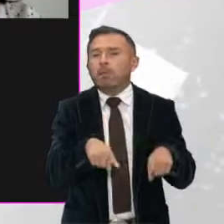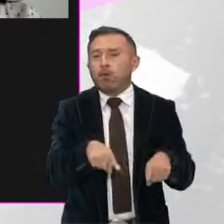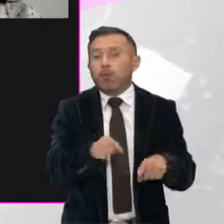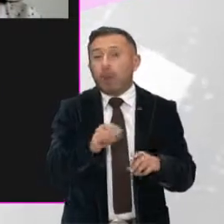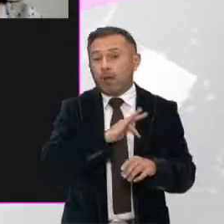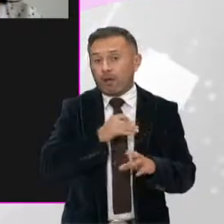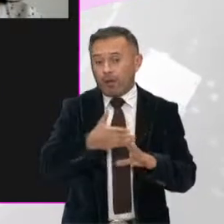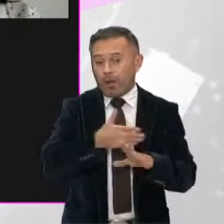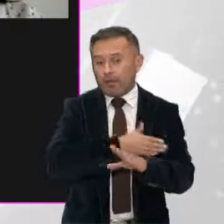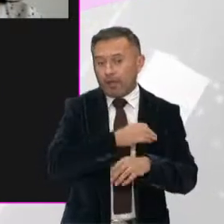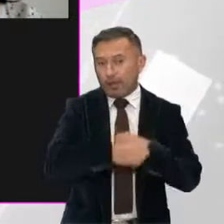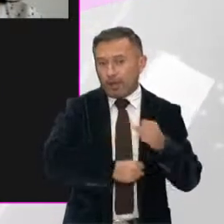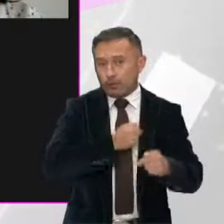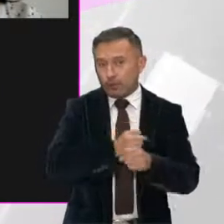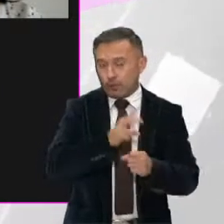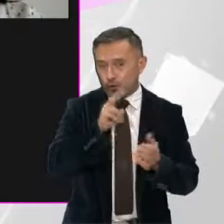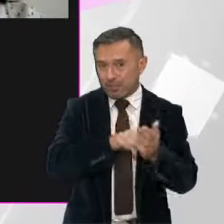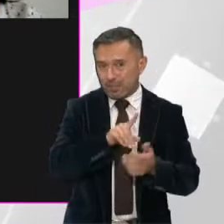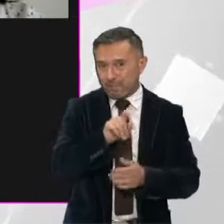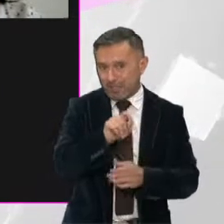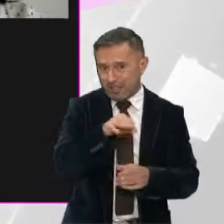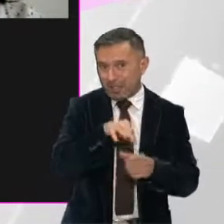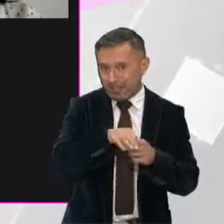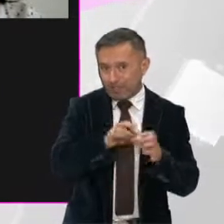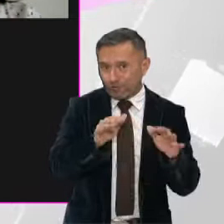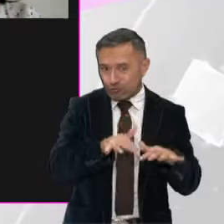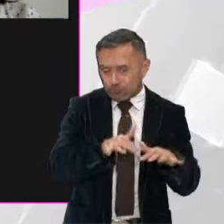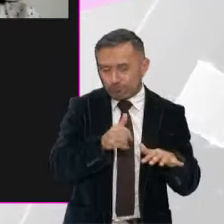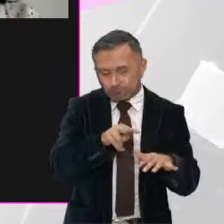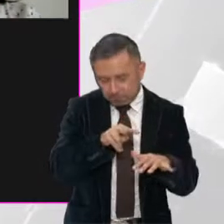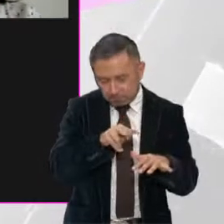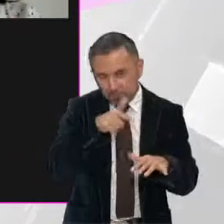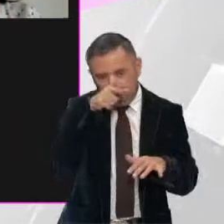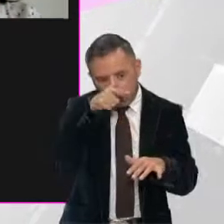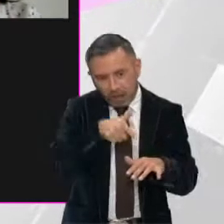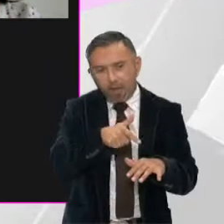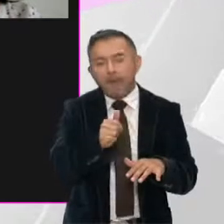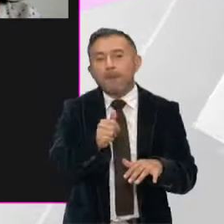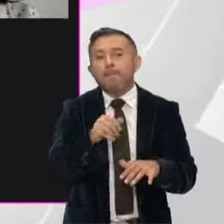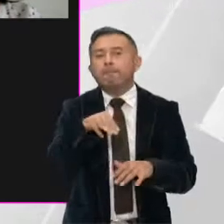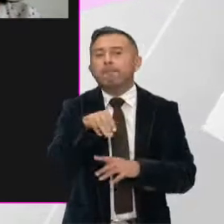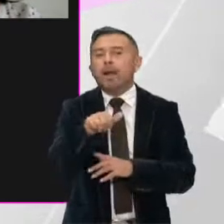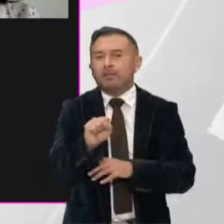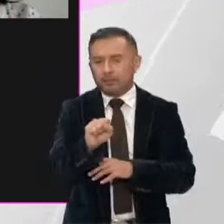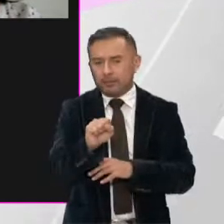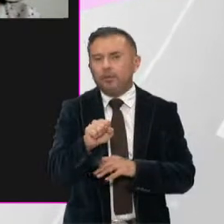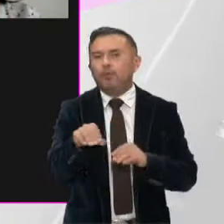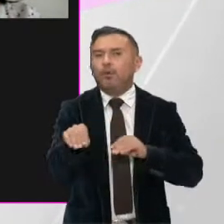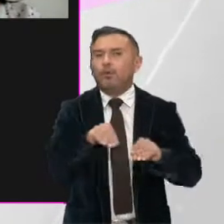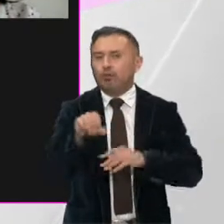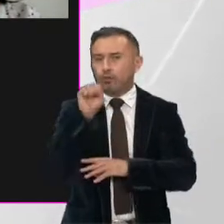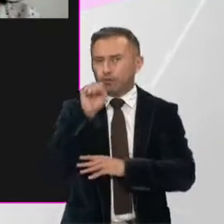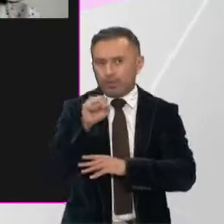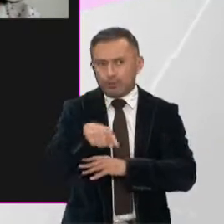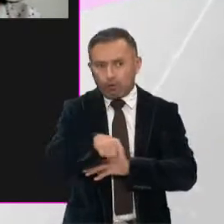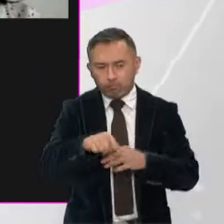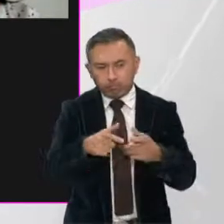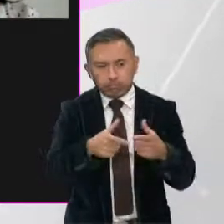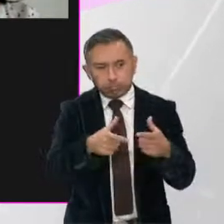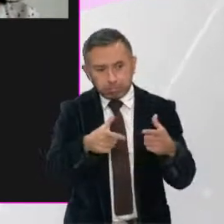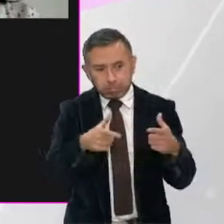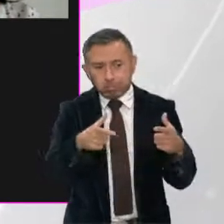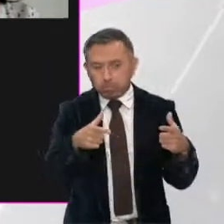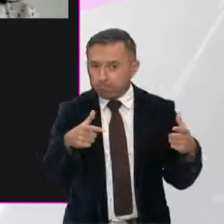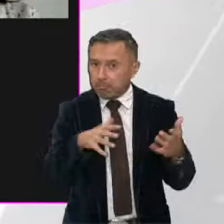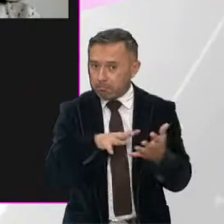positioning or posing or standing. In the 2020, we have confirmed a great majority